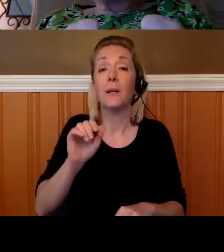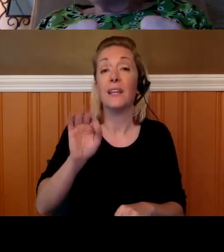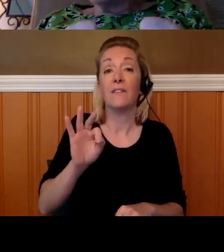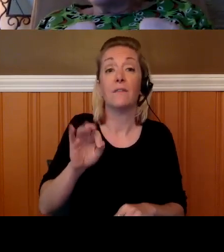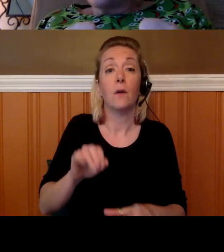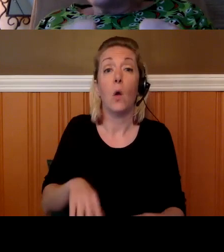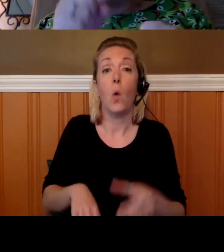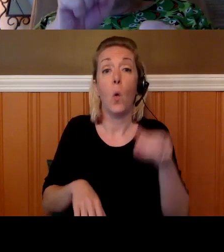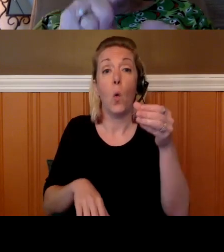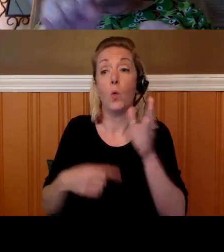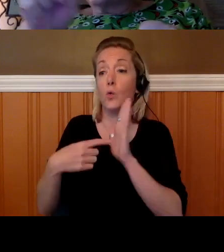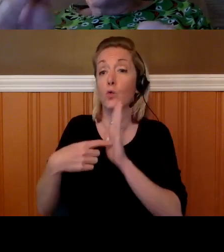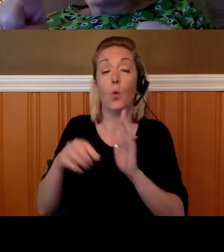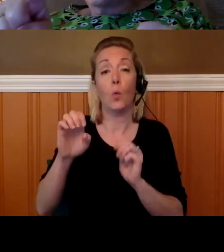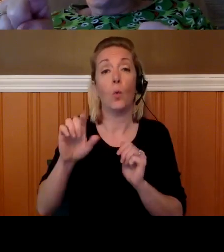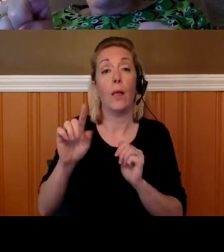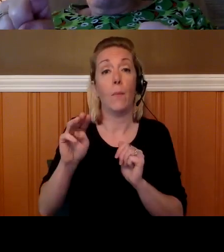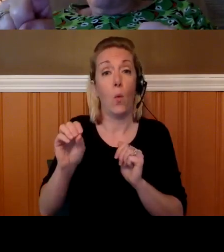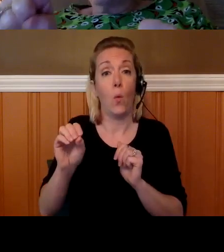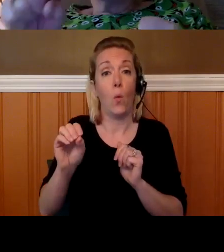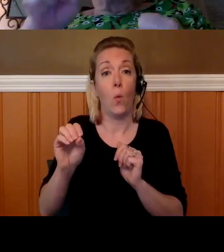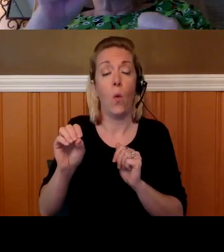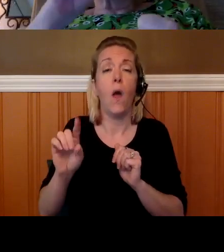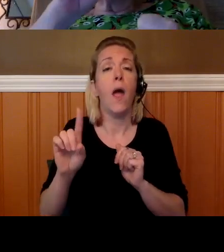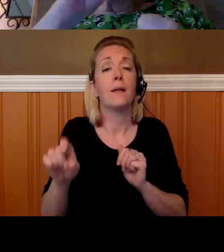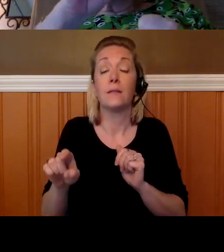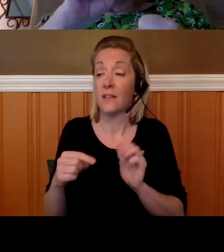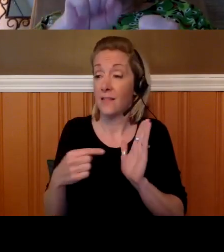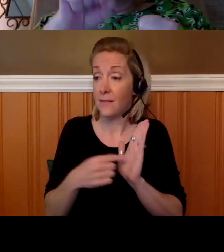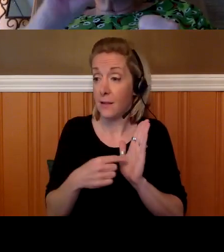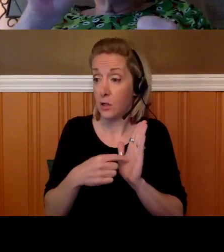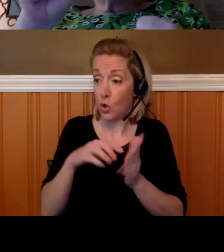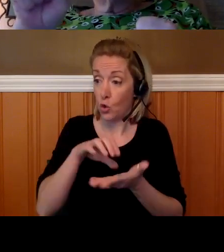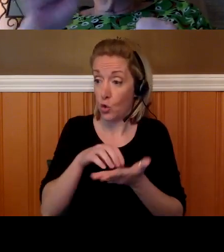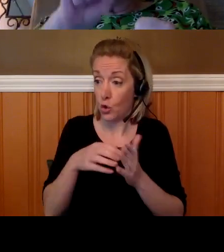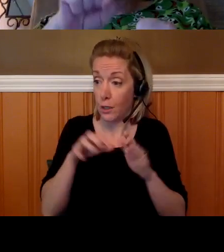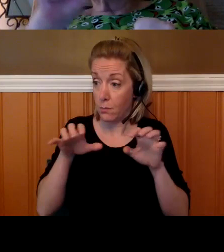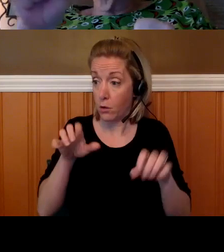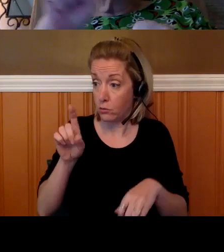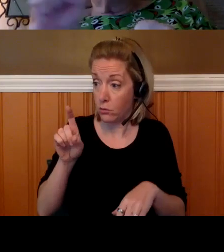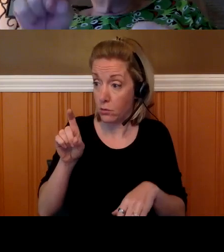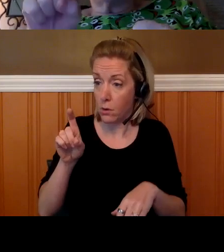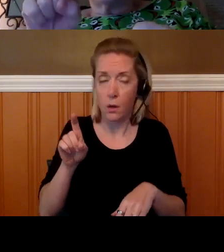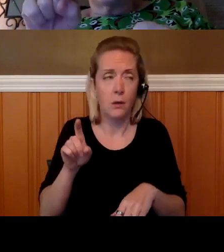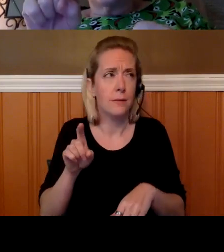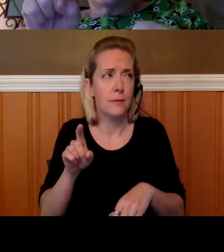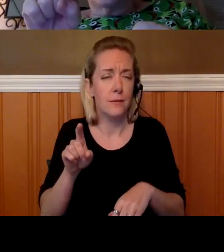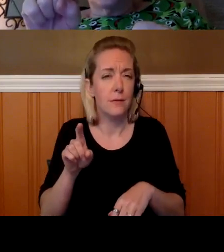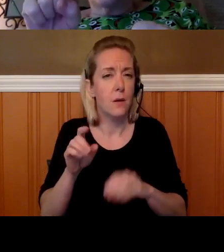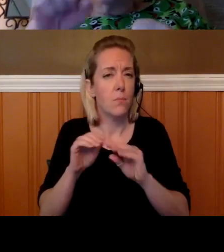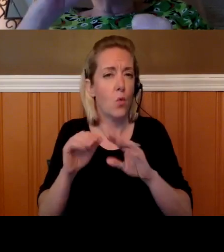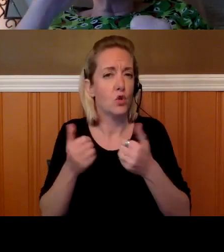answer yes or no. So when we're teaching, that's kind of a new function of yes and no. We will set